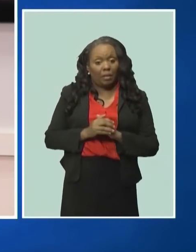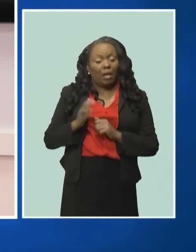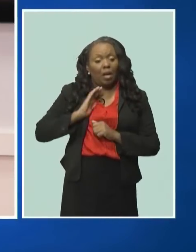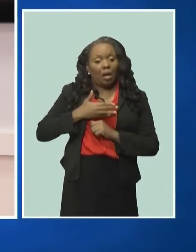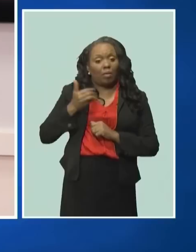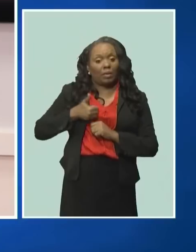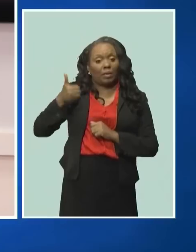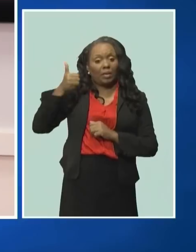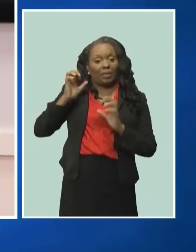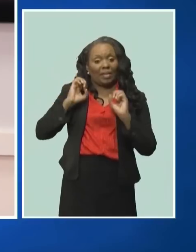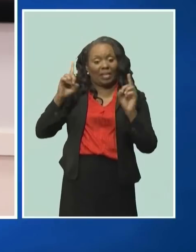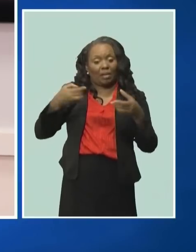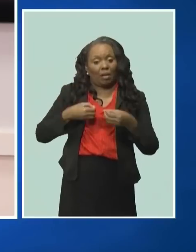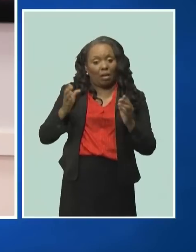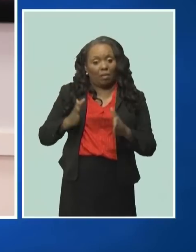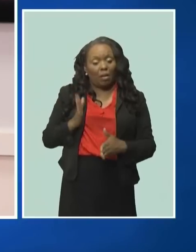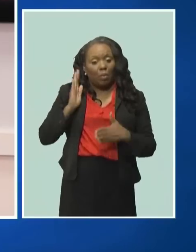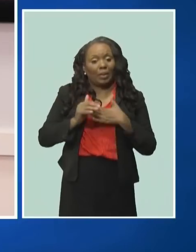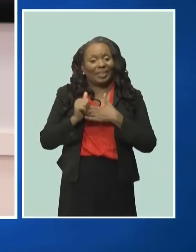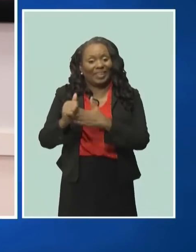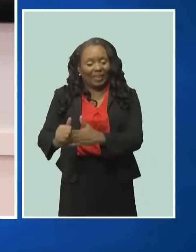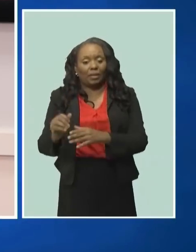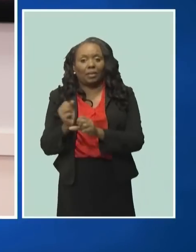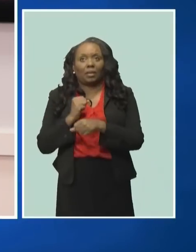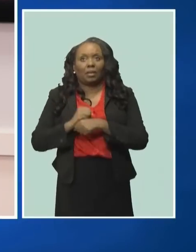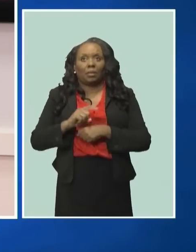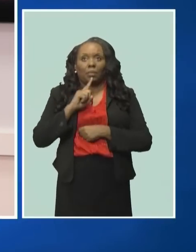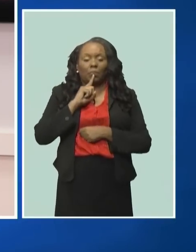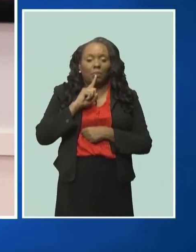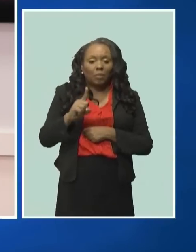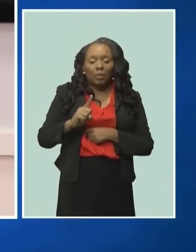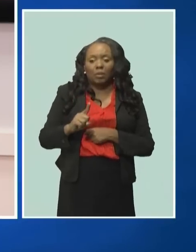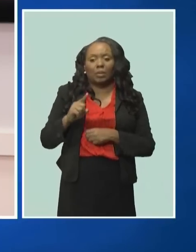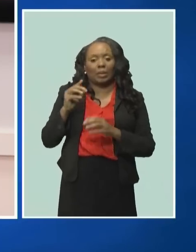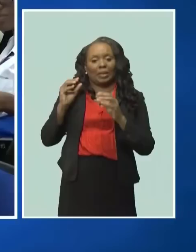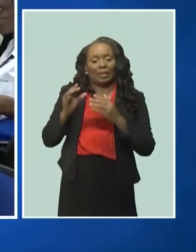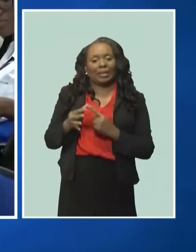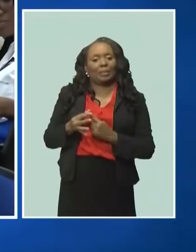to ensure that those literacy and numeracy